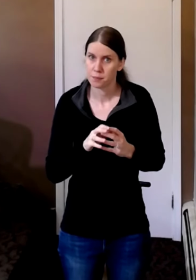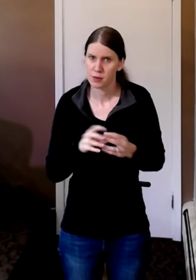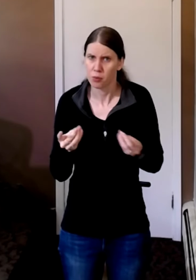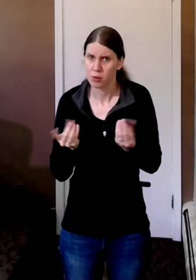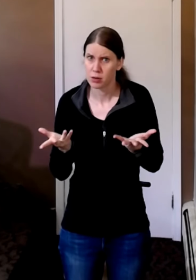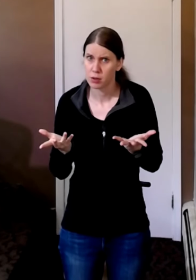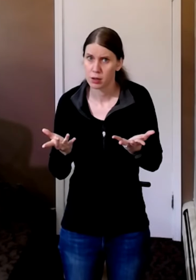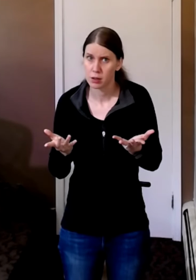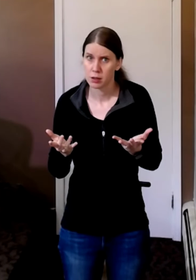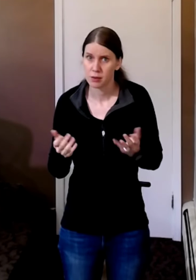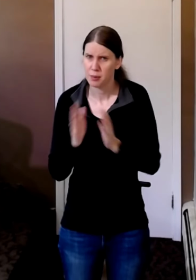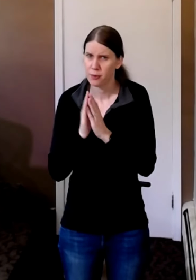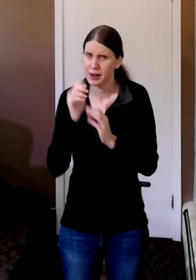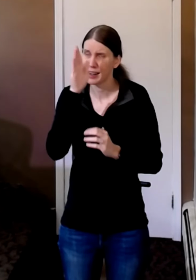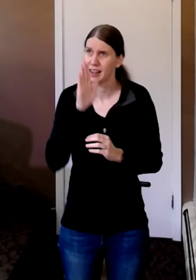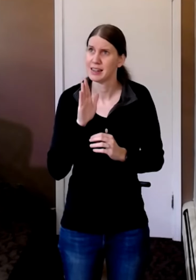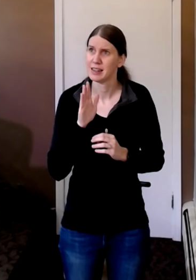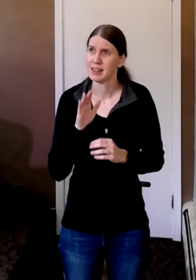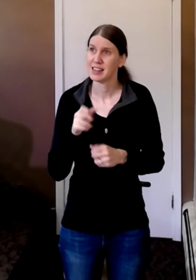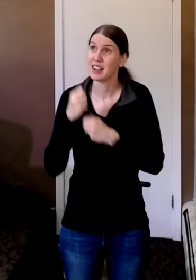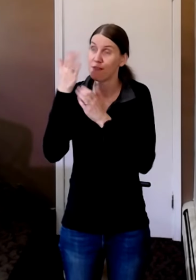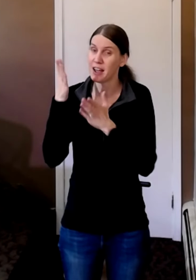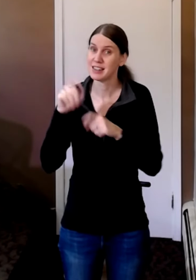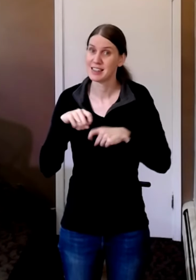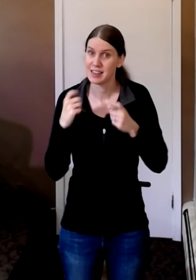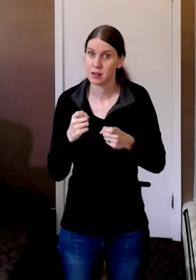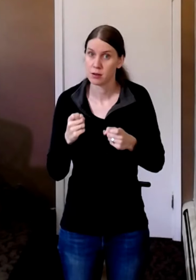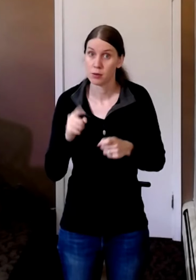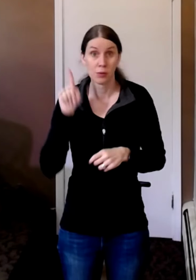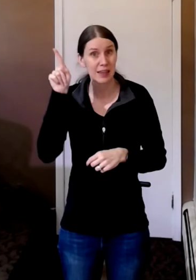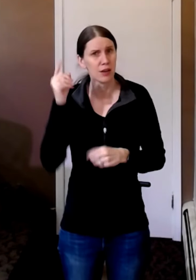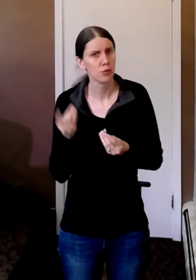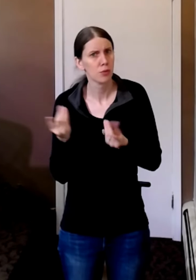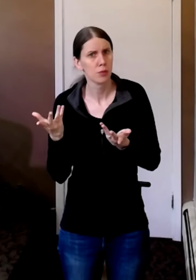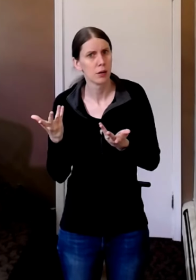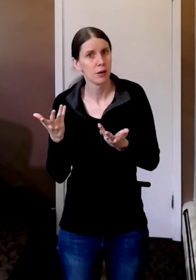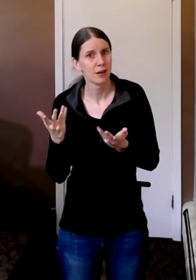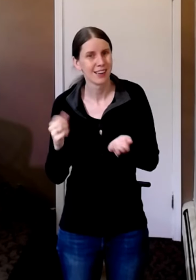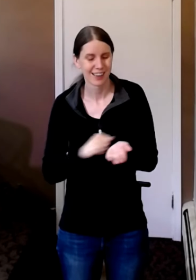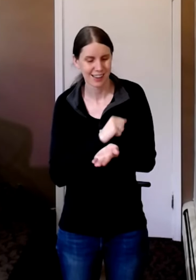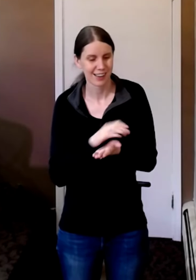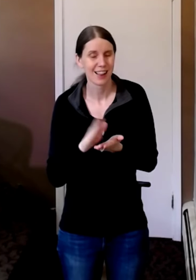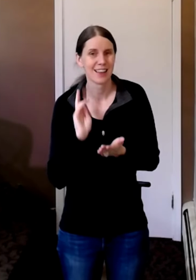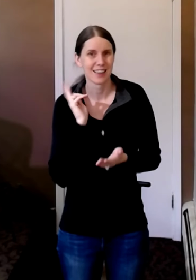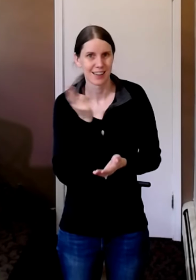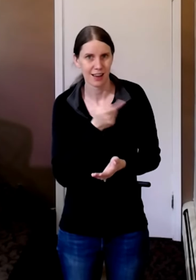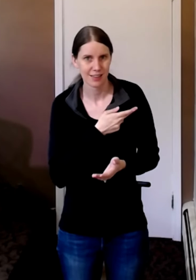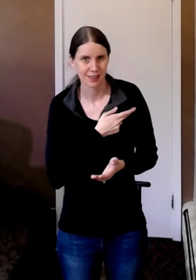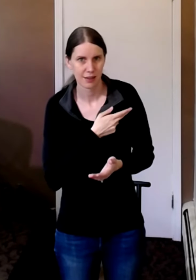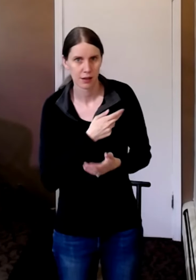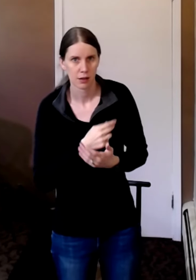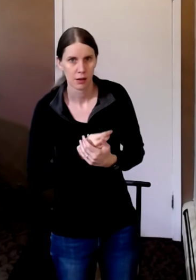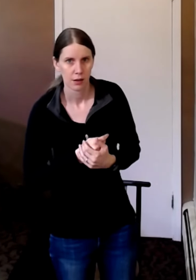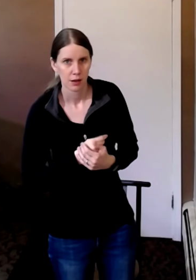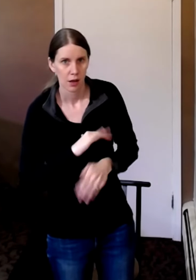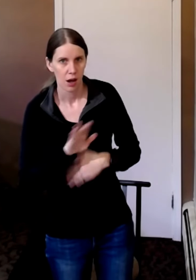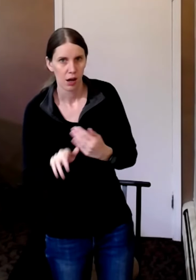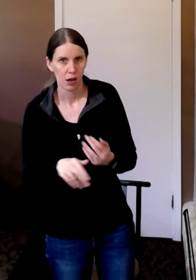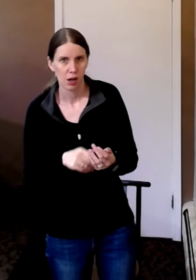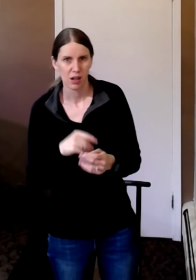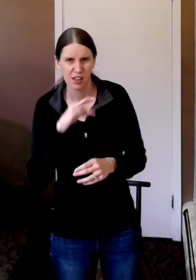what do? We go to God, we confess our sins, and what's He do? He cleanses us from